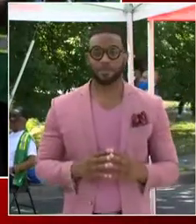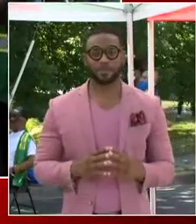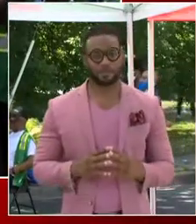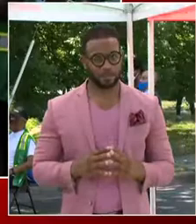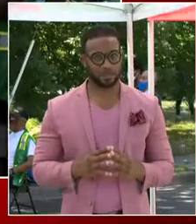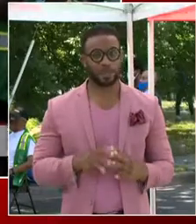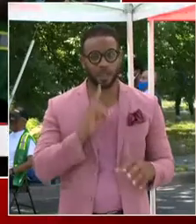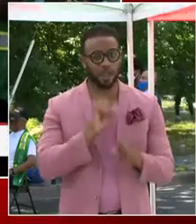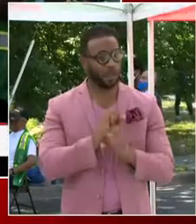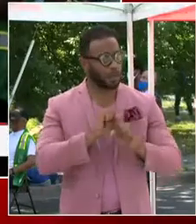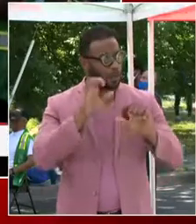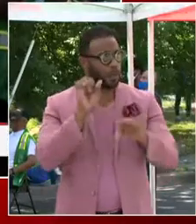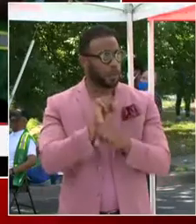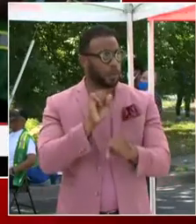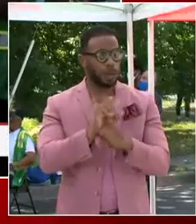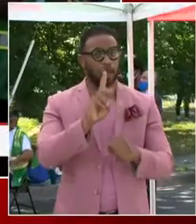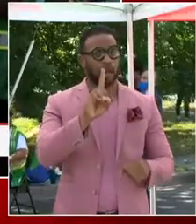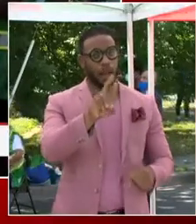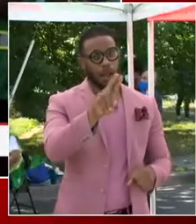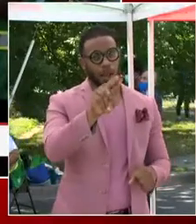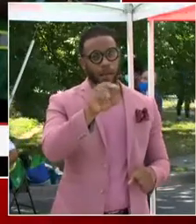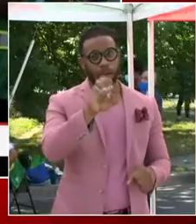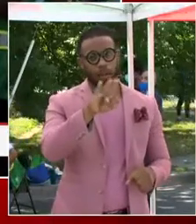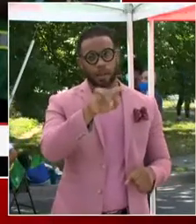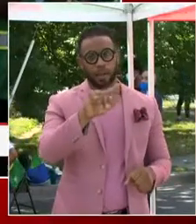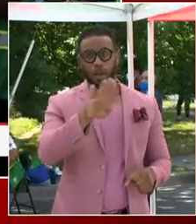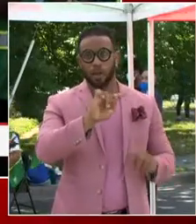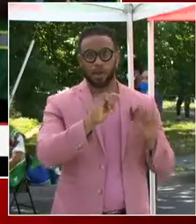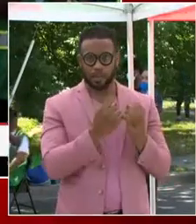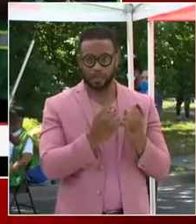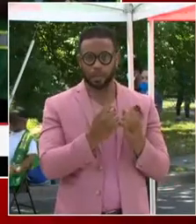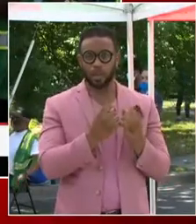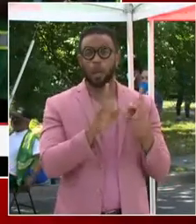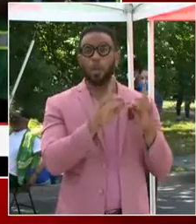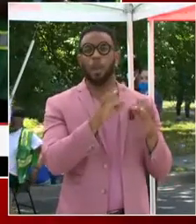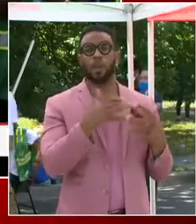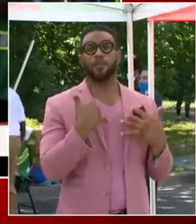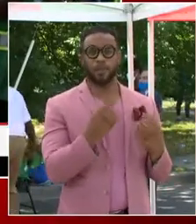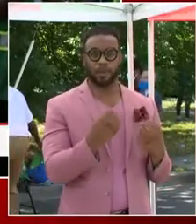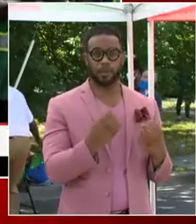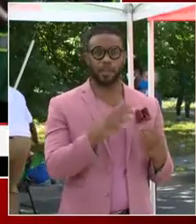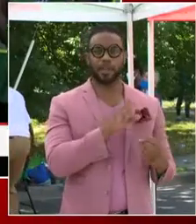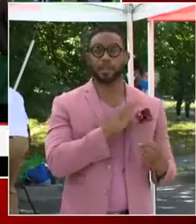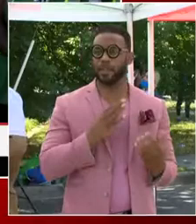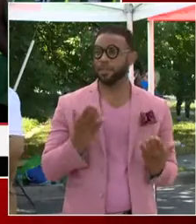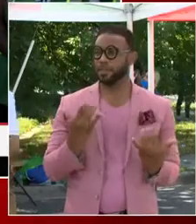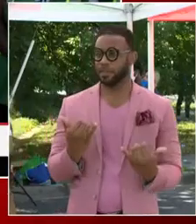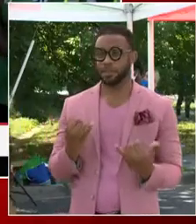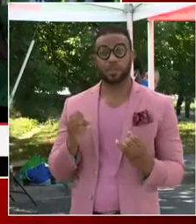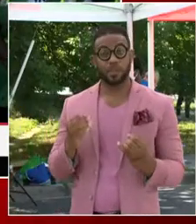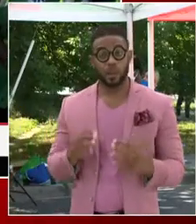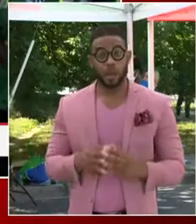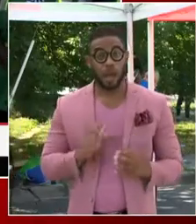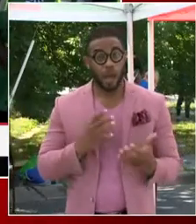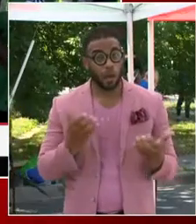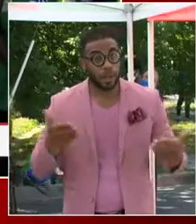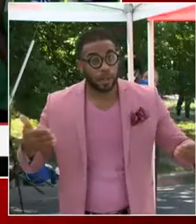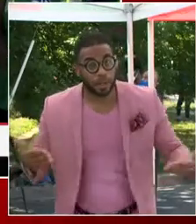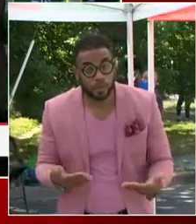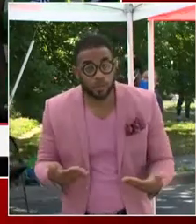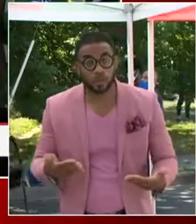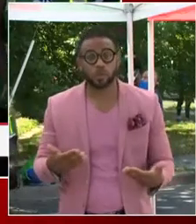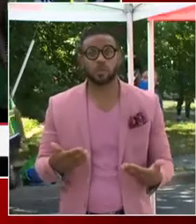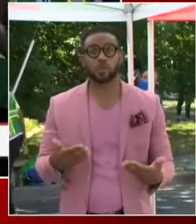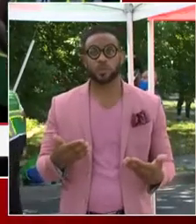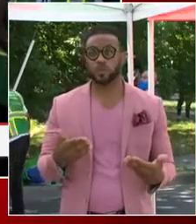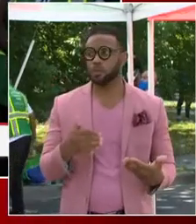with the absolute incredible work by Dr. Nesbitt and her team, and again, with the staff that we have here today. And so I would like to introduce to a